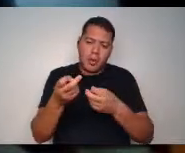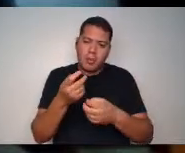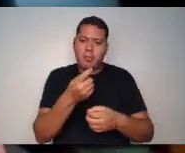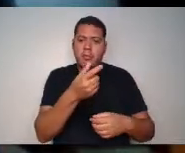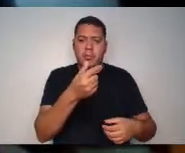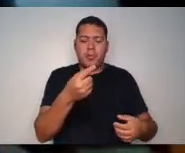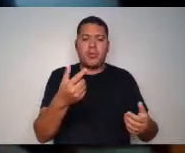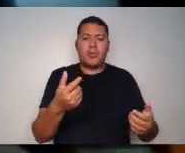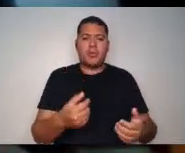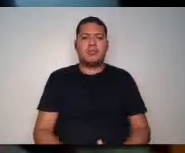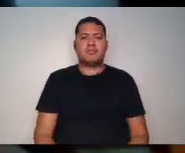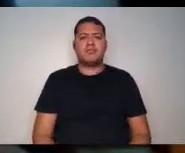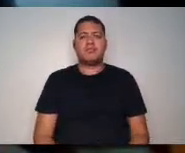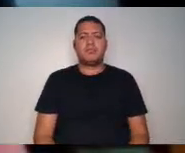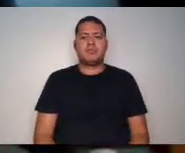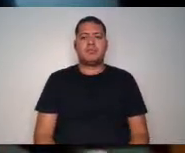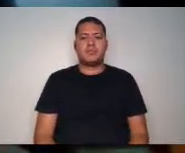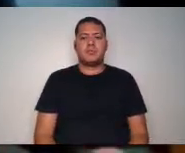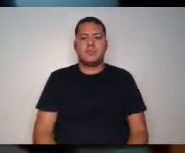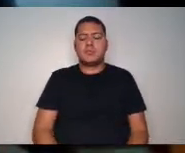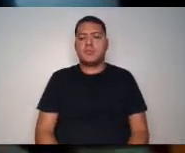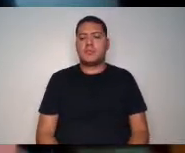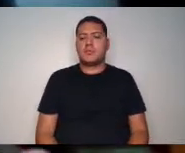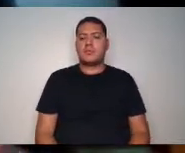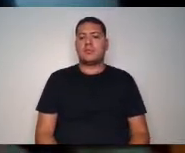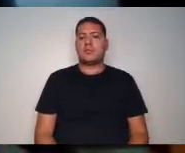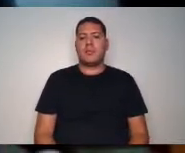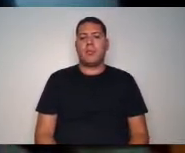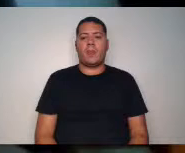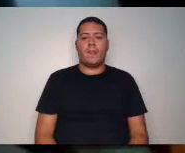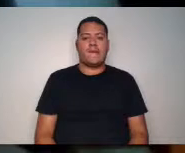And sometimes they receive, they make very little money.